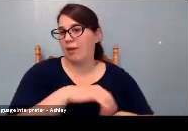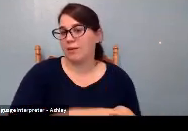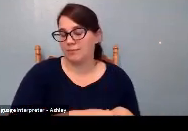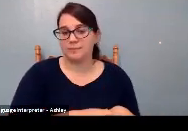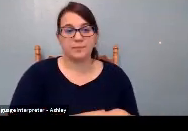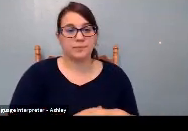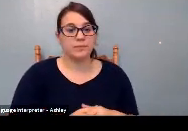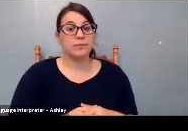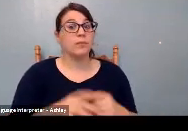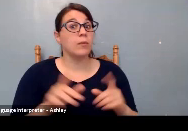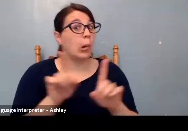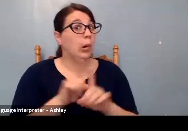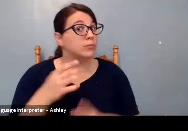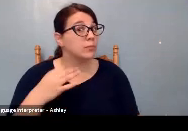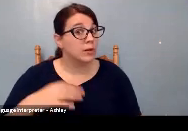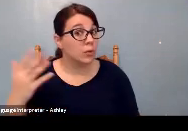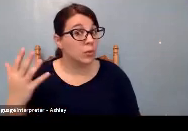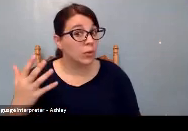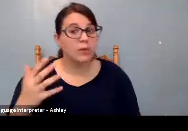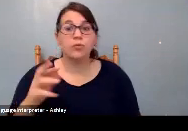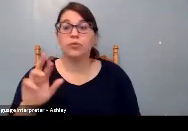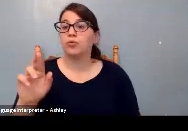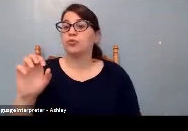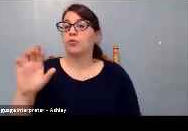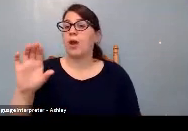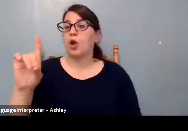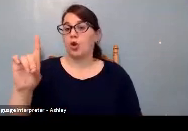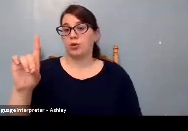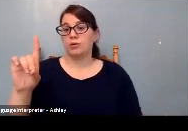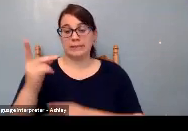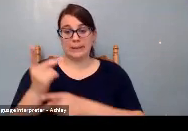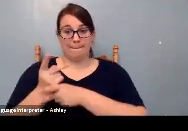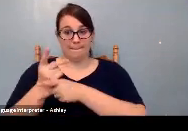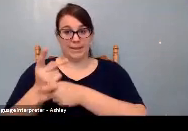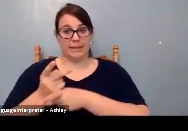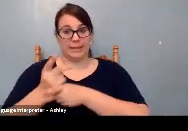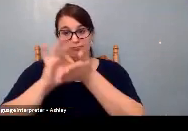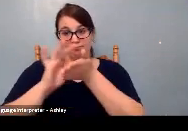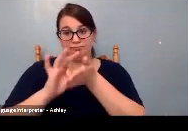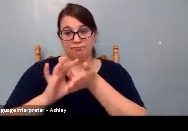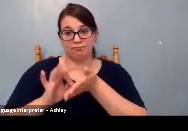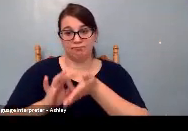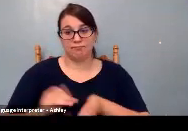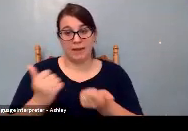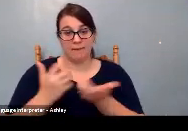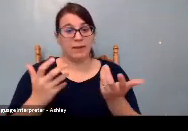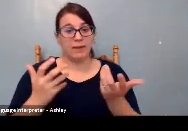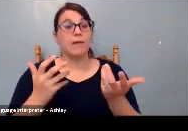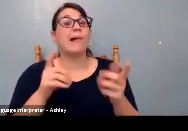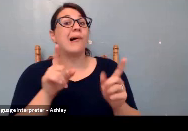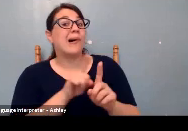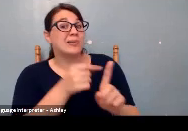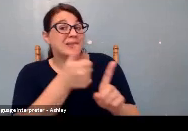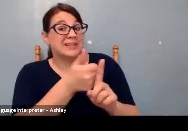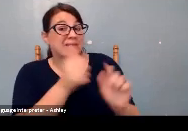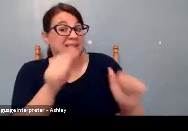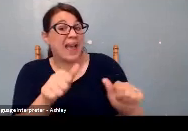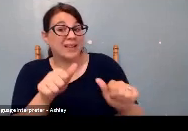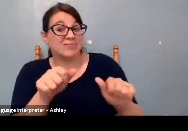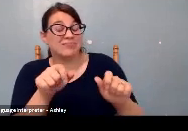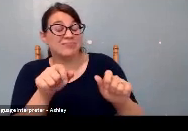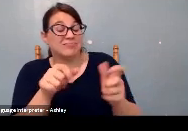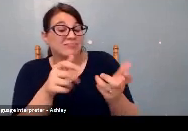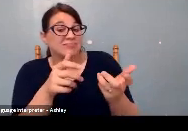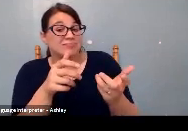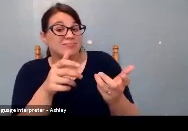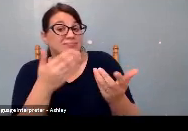e-gift is it offers record-keeping options, and the system will track the contribution for sending thank you notes.